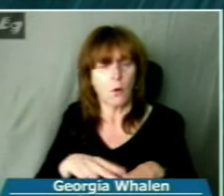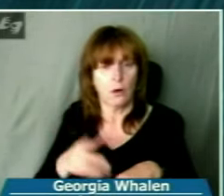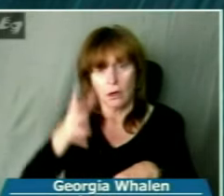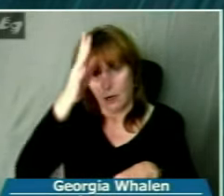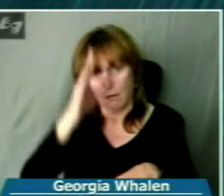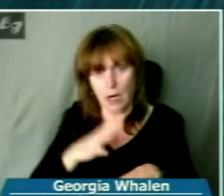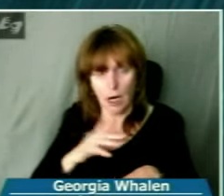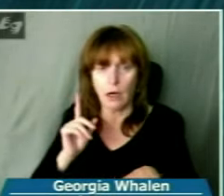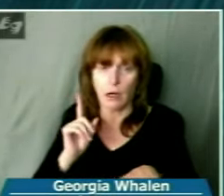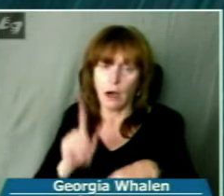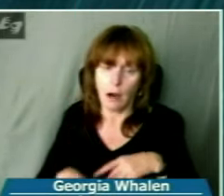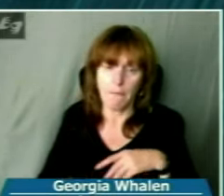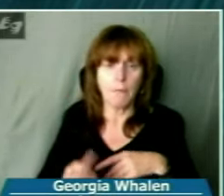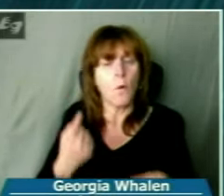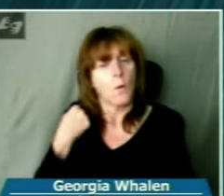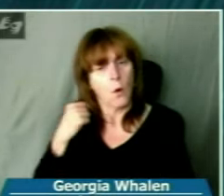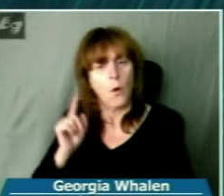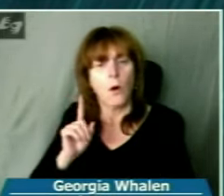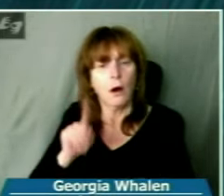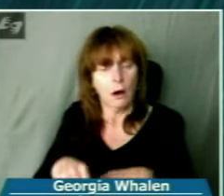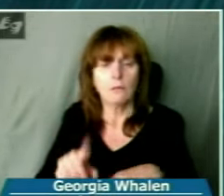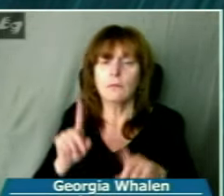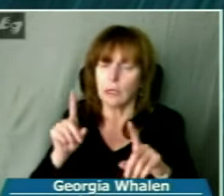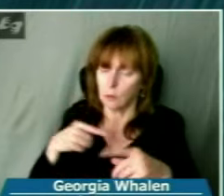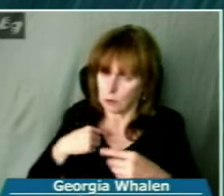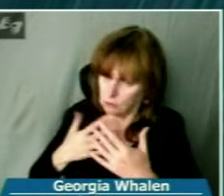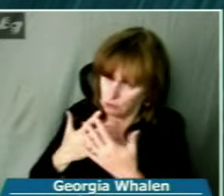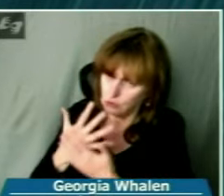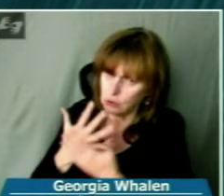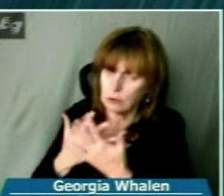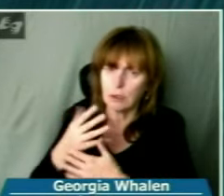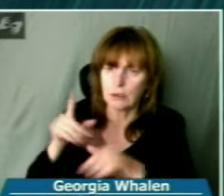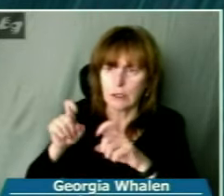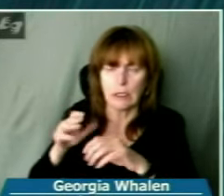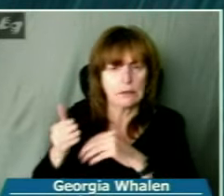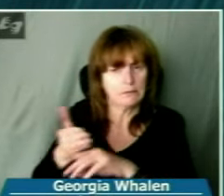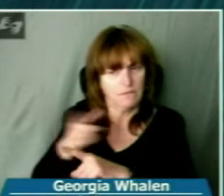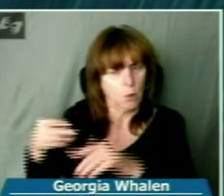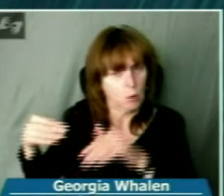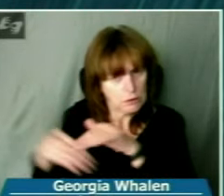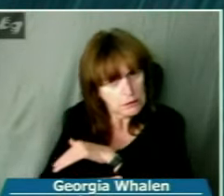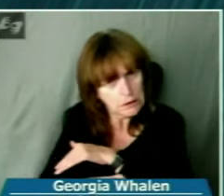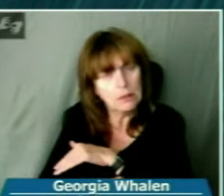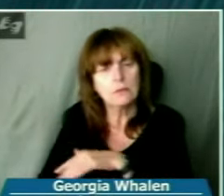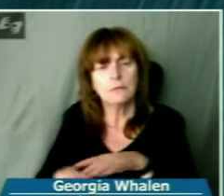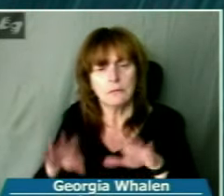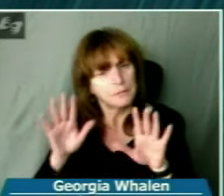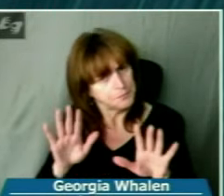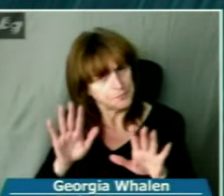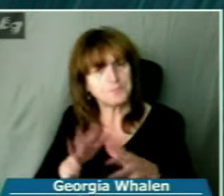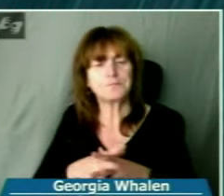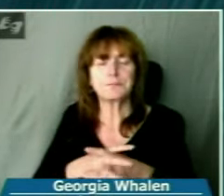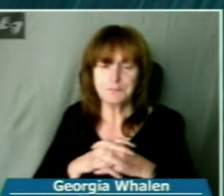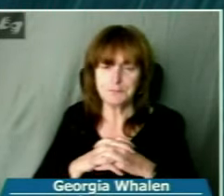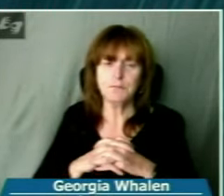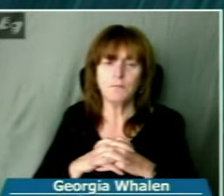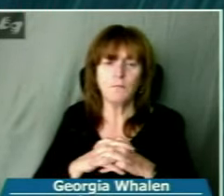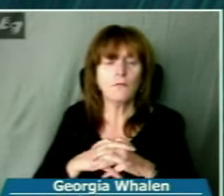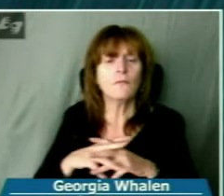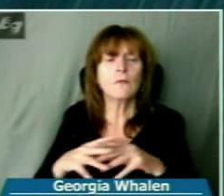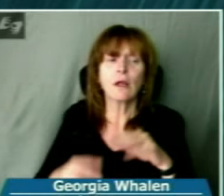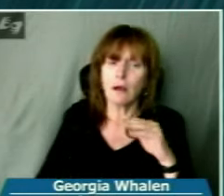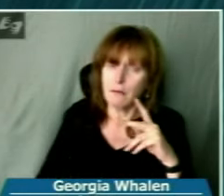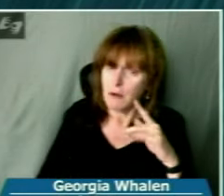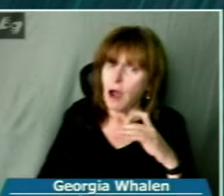some assessments when they come in terms of being reassessed for any of the virus symptoms. For those that are working